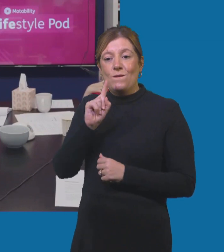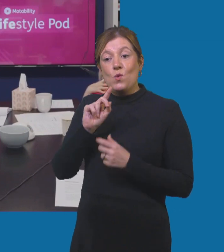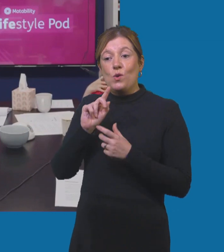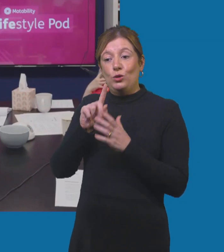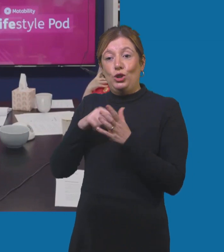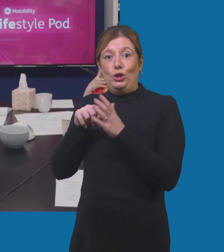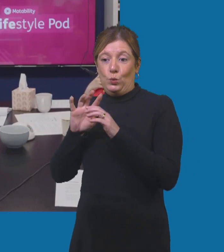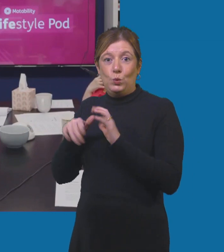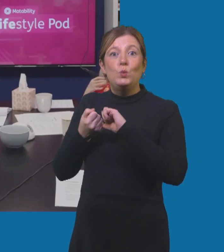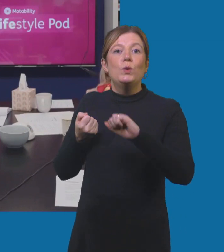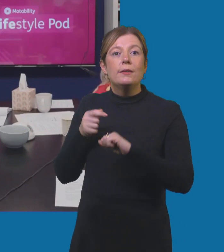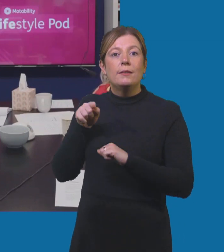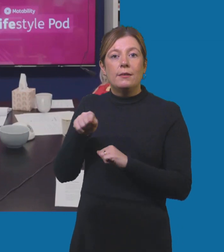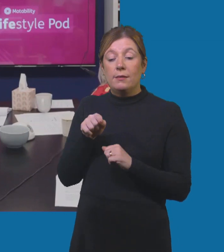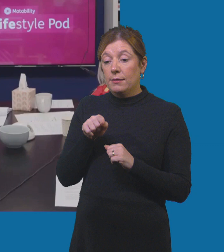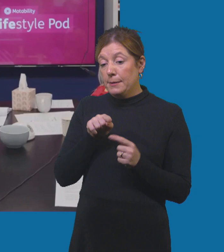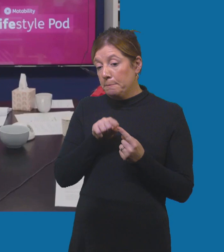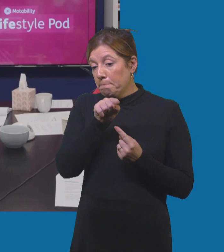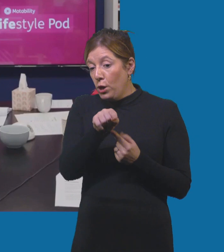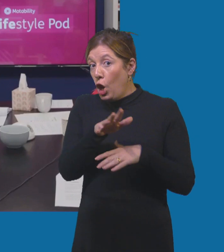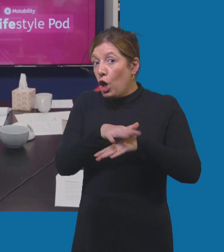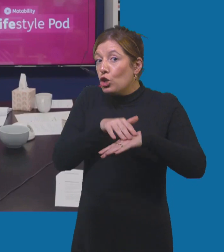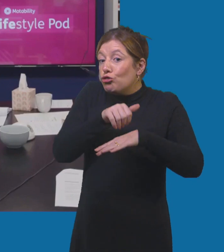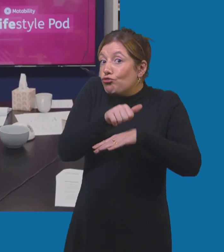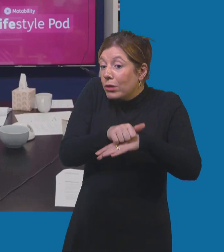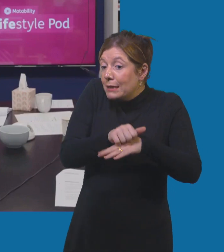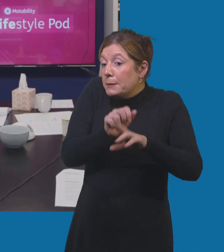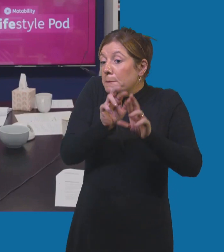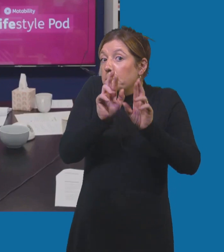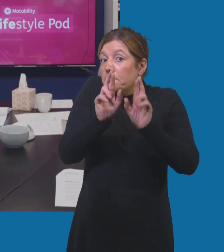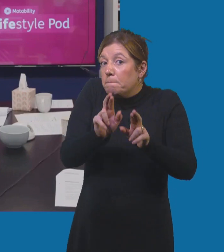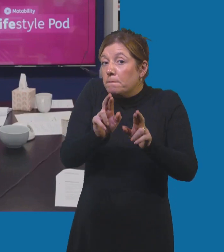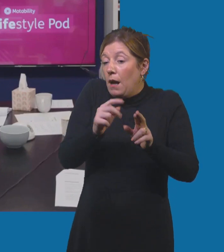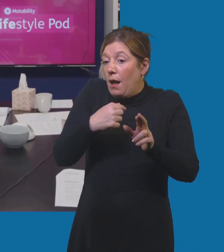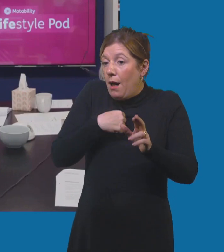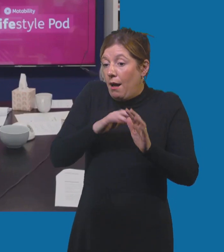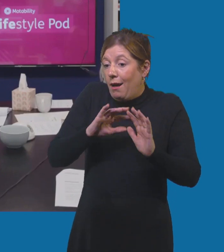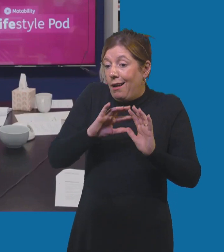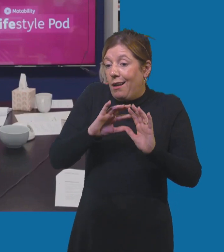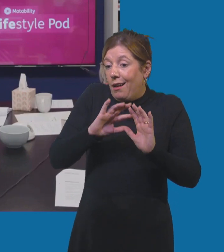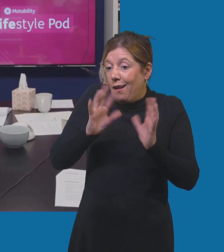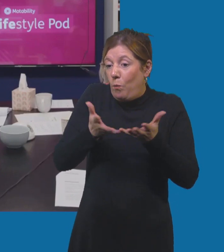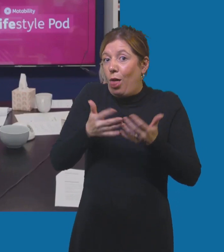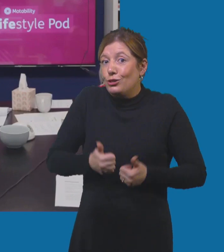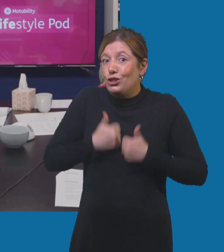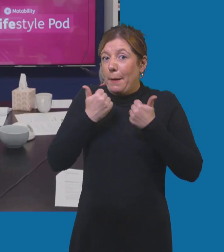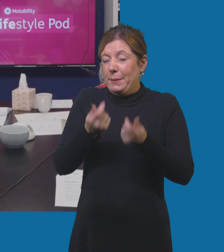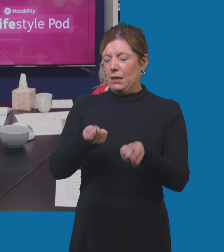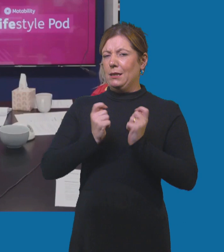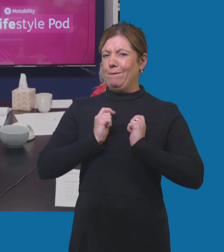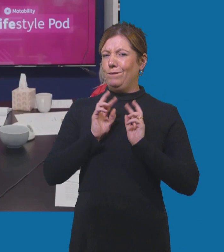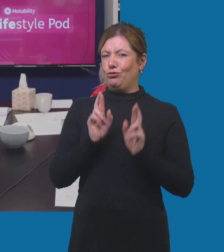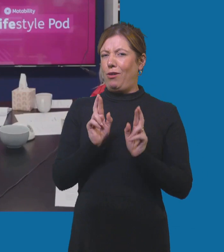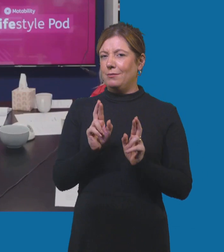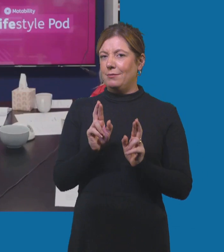So hopefully by Christmas, I might be able to say that I'm Para Jiu-Jitsu World Champion. Fingers crossed. That would